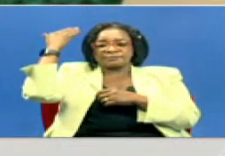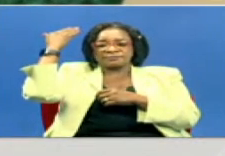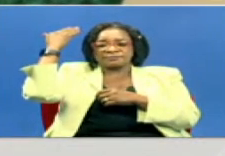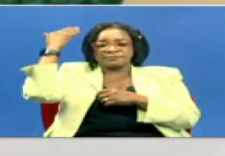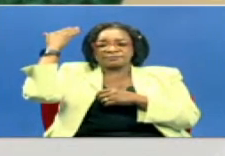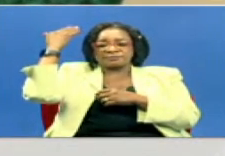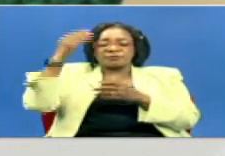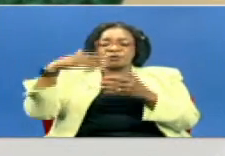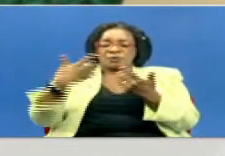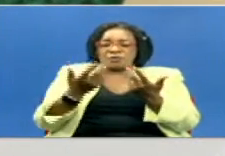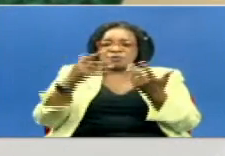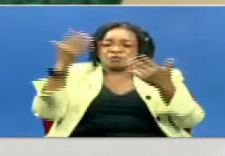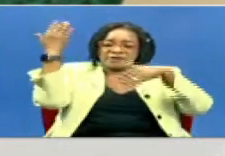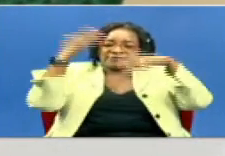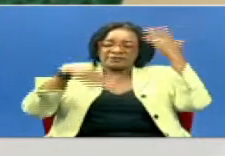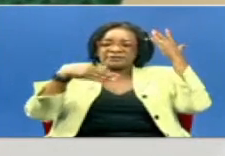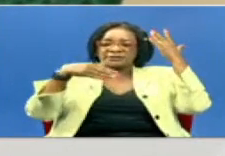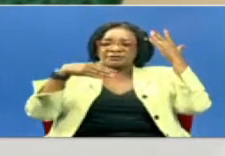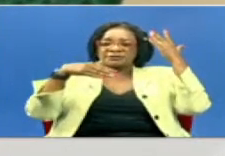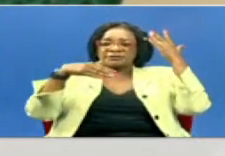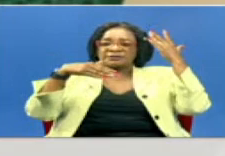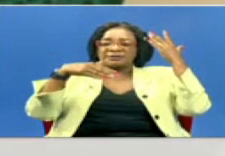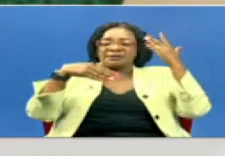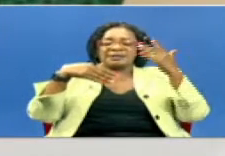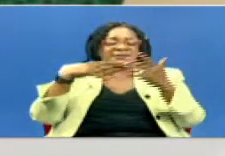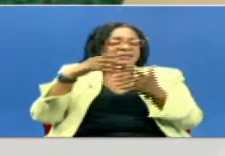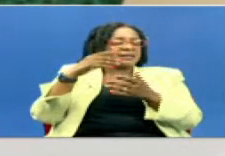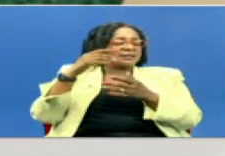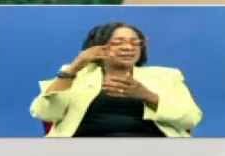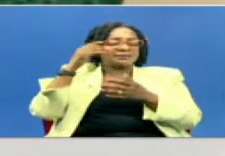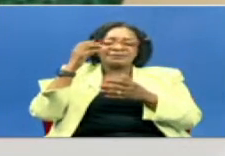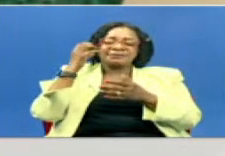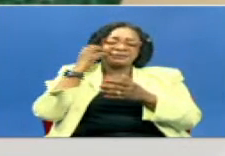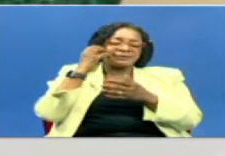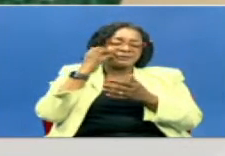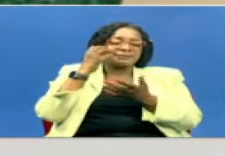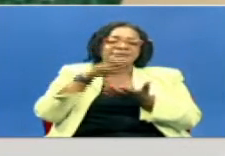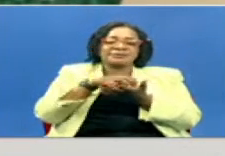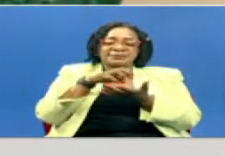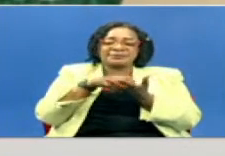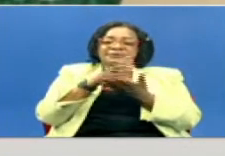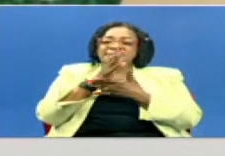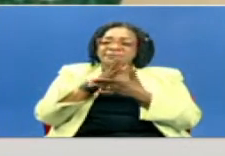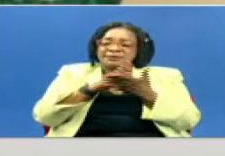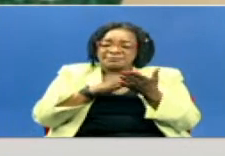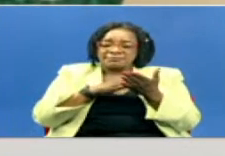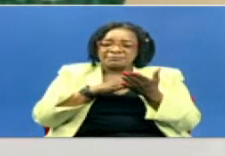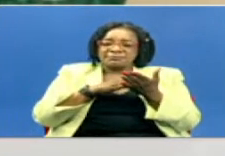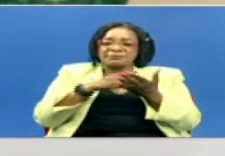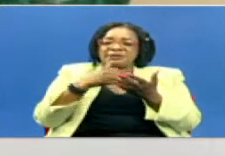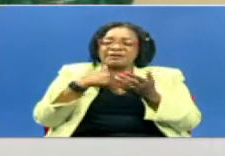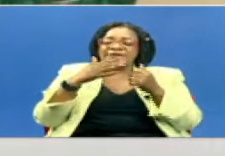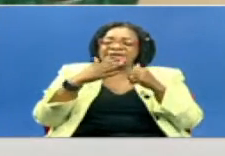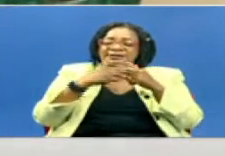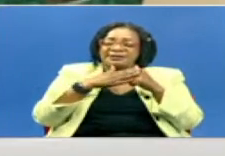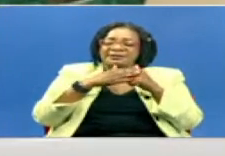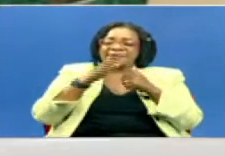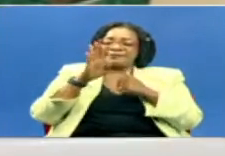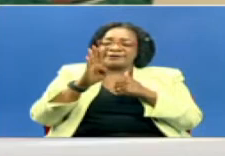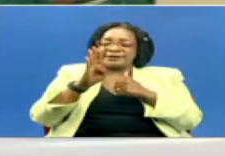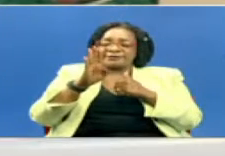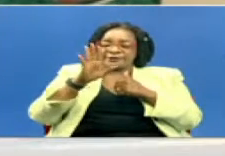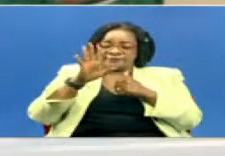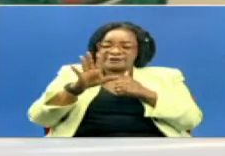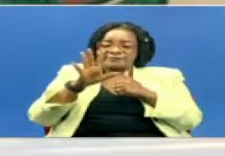our university is in a sorry state. They, some of them, owe as much as 95 billion